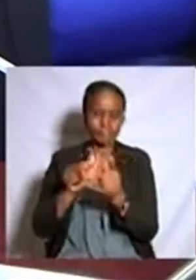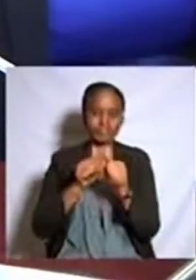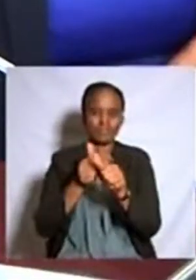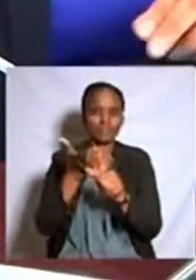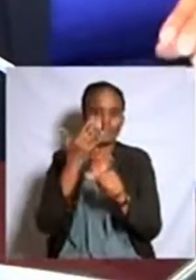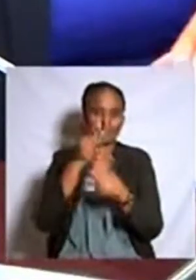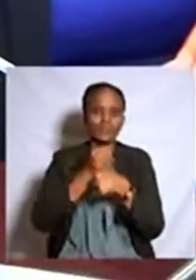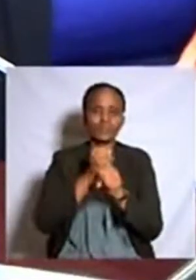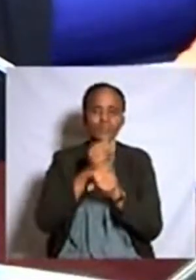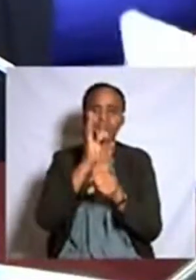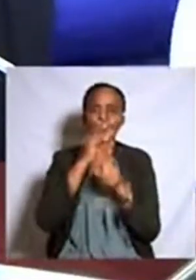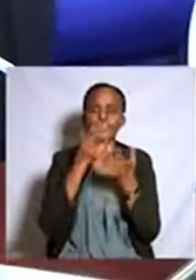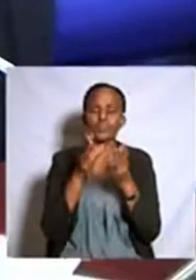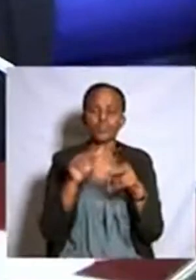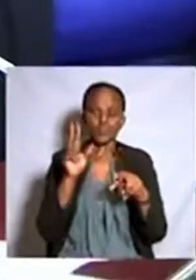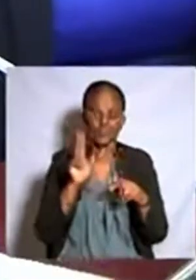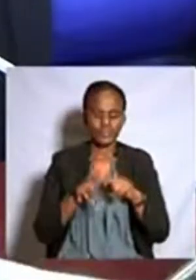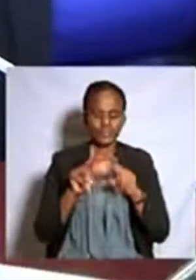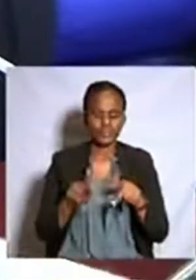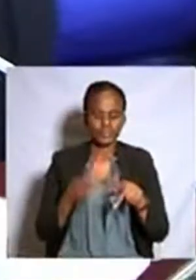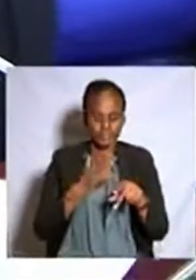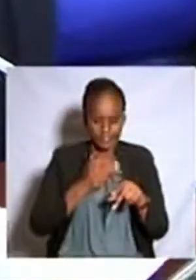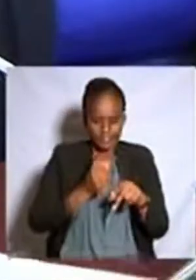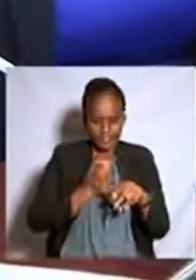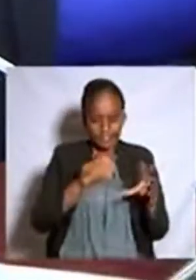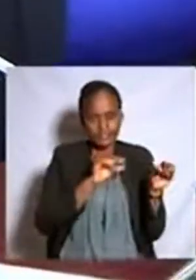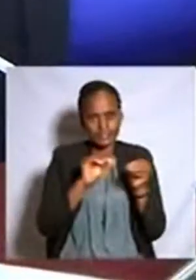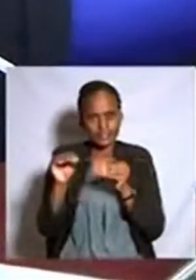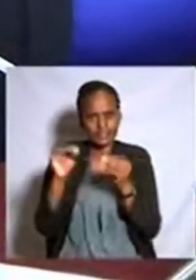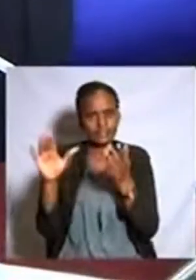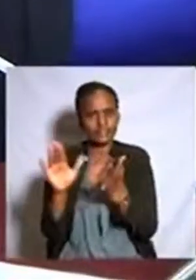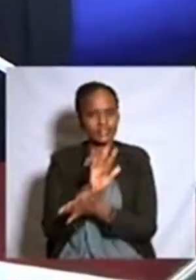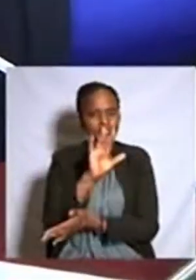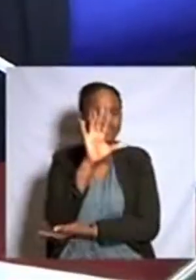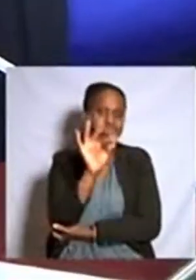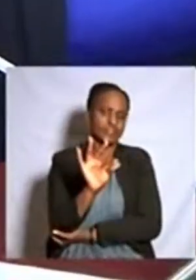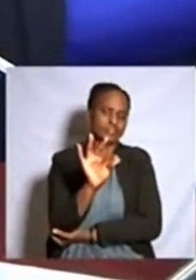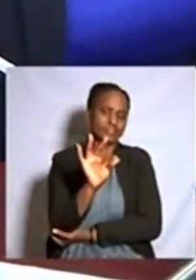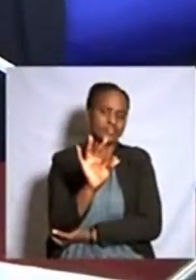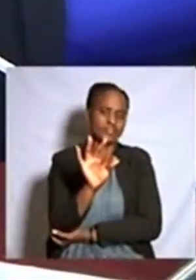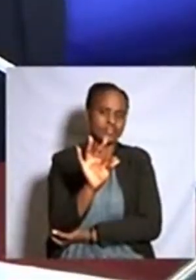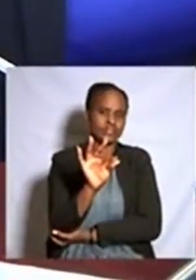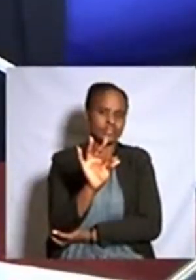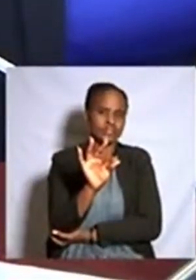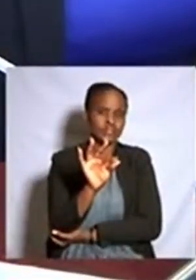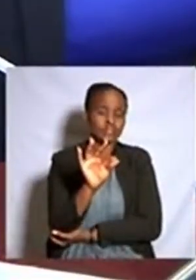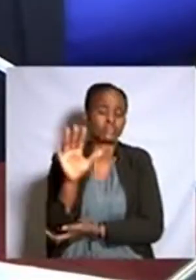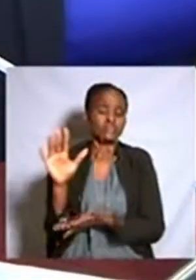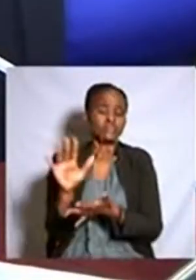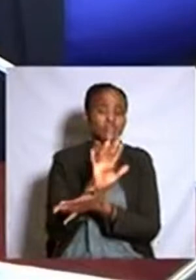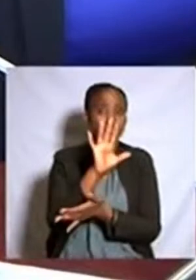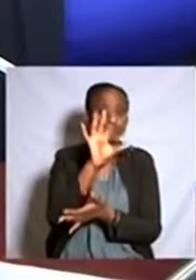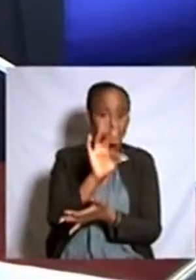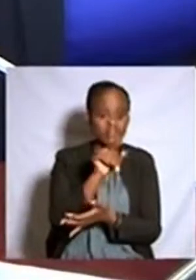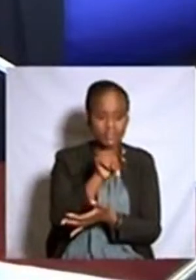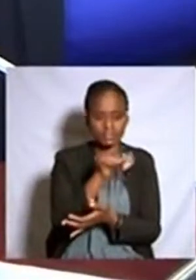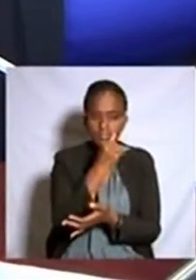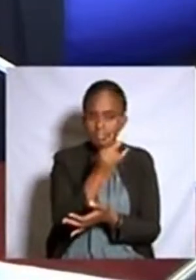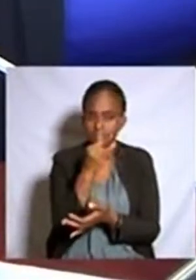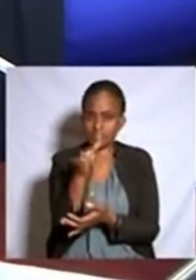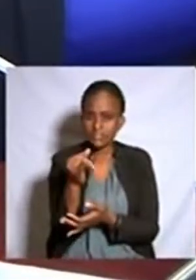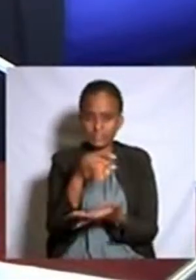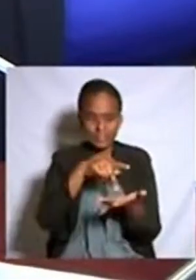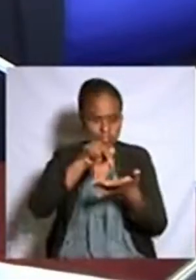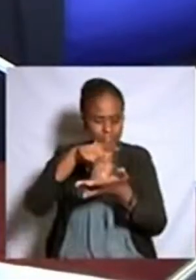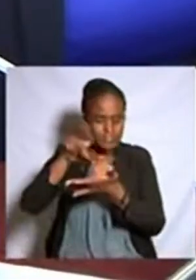made. Chair, I move to page 9. The item there is loan